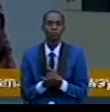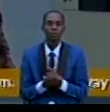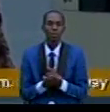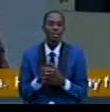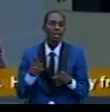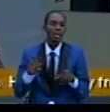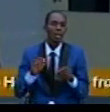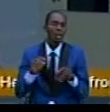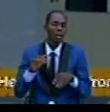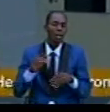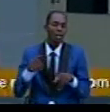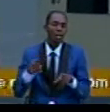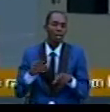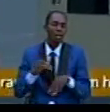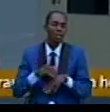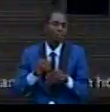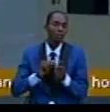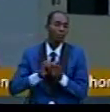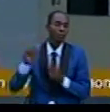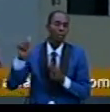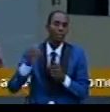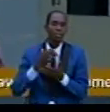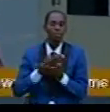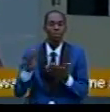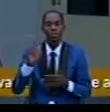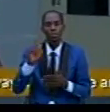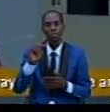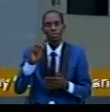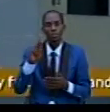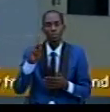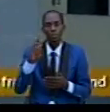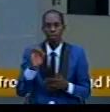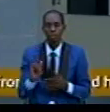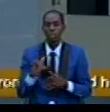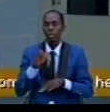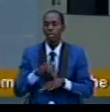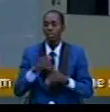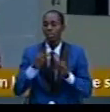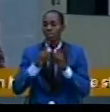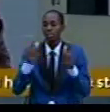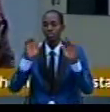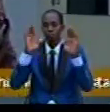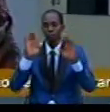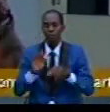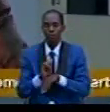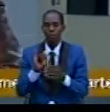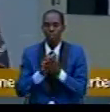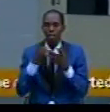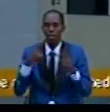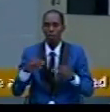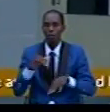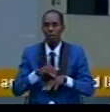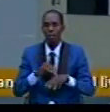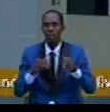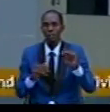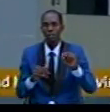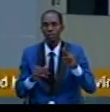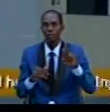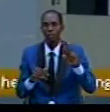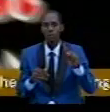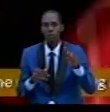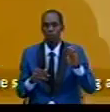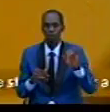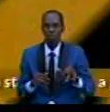for a great miracle that happened in Turkey. Turkey coming up live.